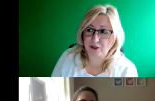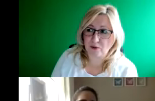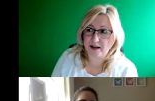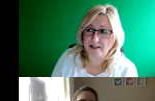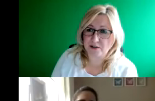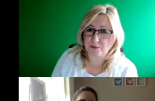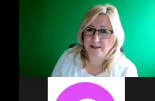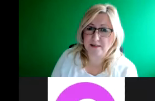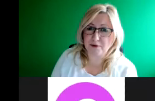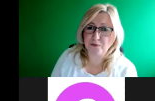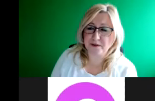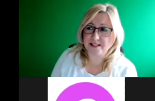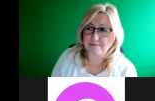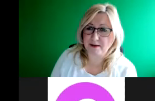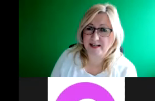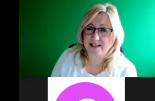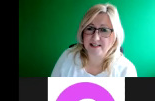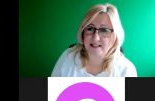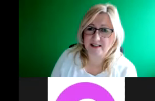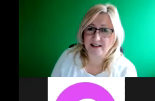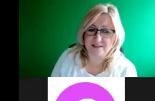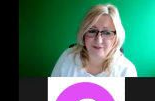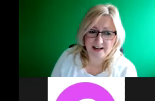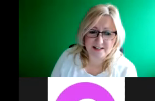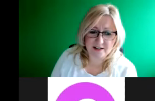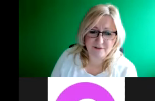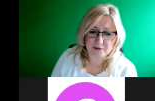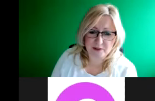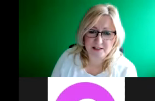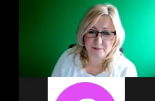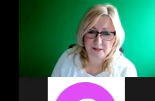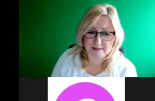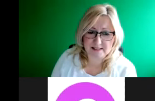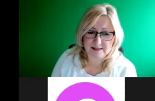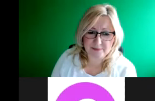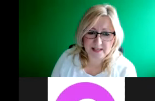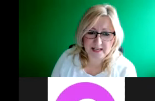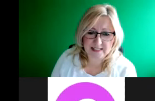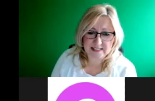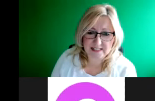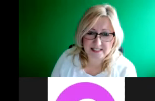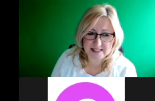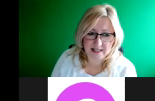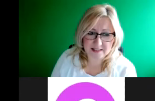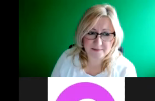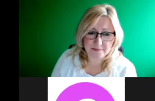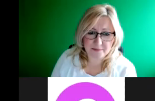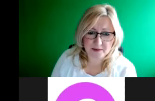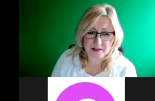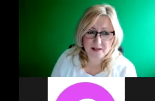level required with the appropriate impact and effect for communicative purposes. And it is